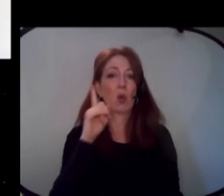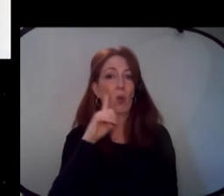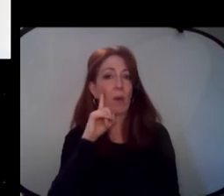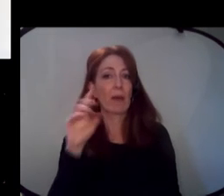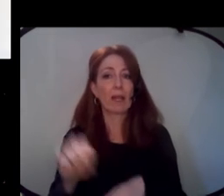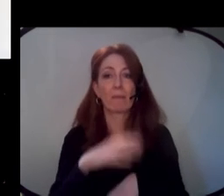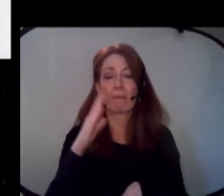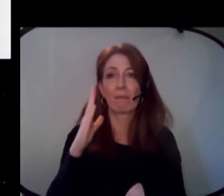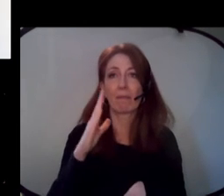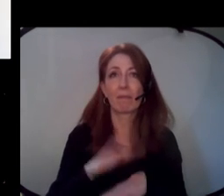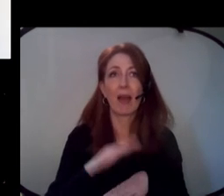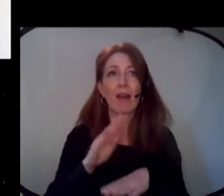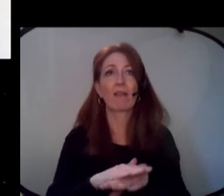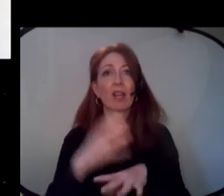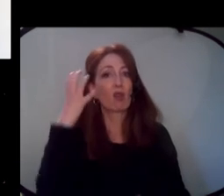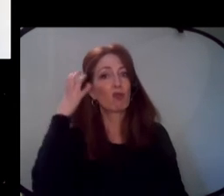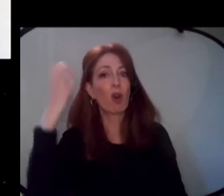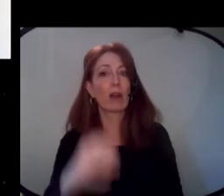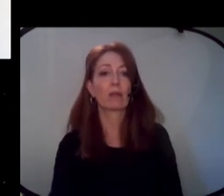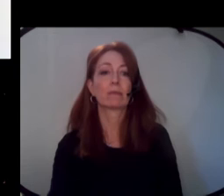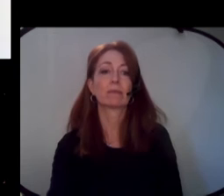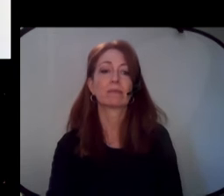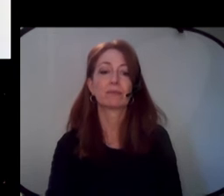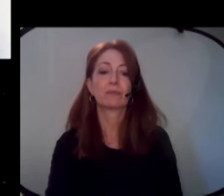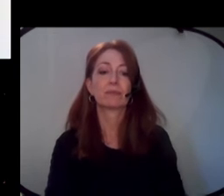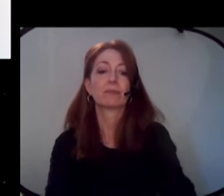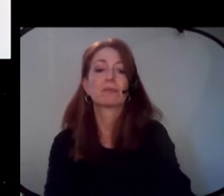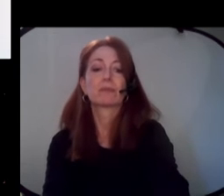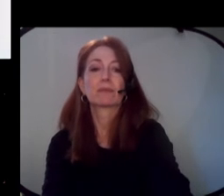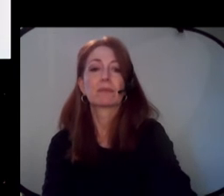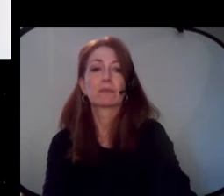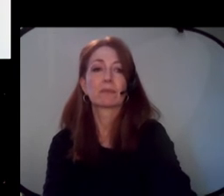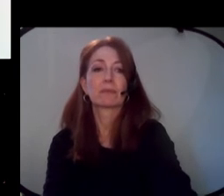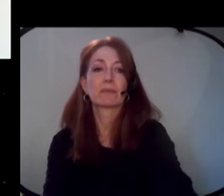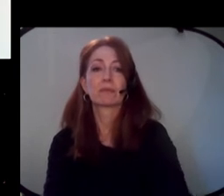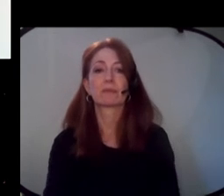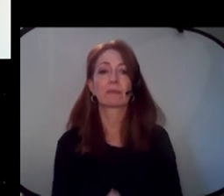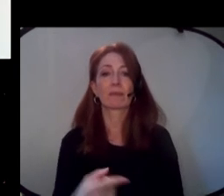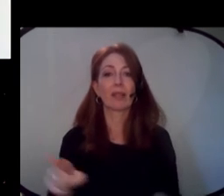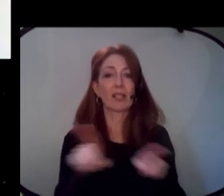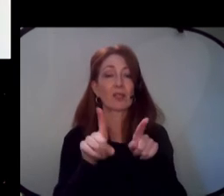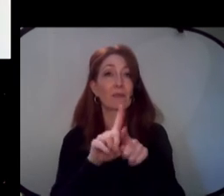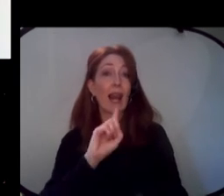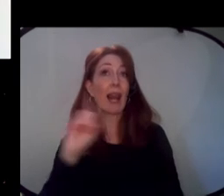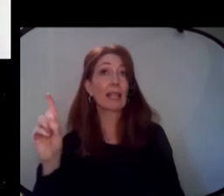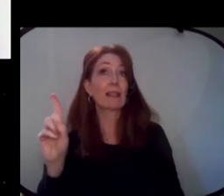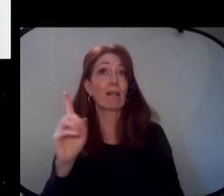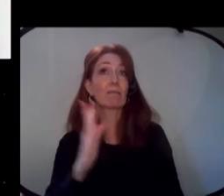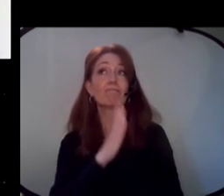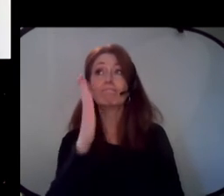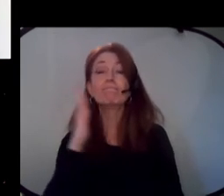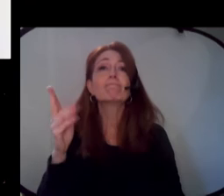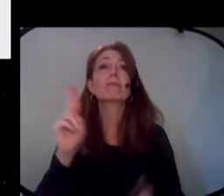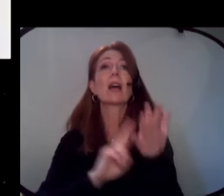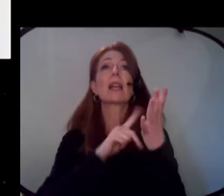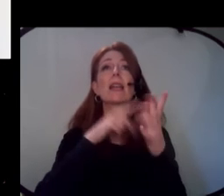royalty, making all those connections across the continent. Nor is it the same, we'll see a little bit later, she goes to Naples. And again, in Naples, you've